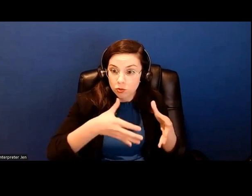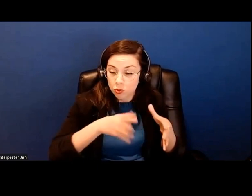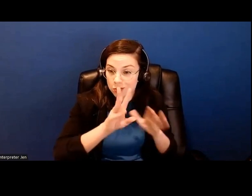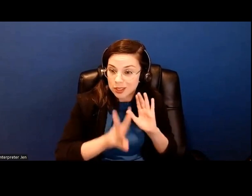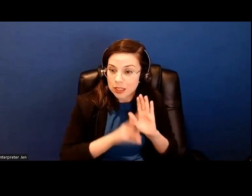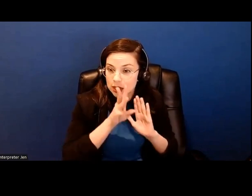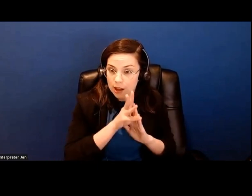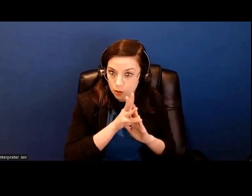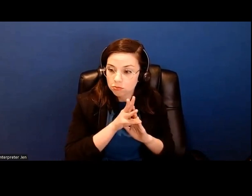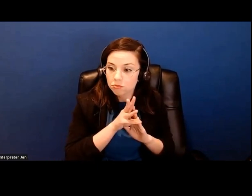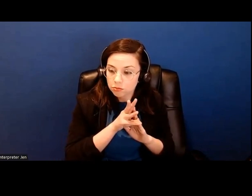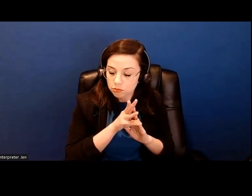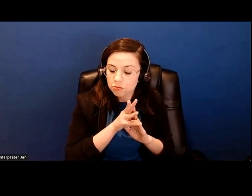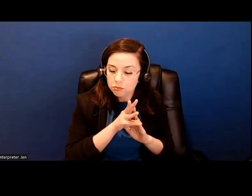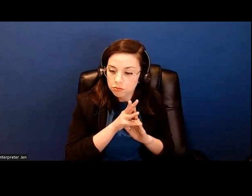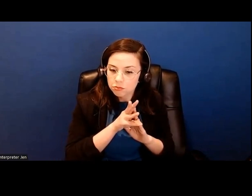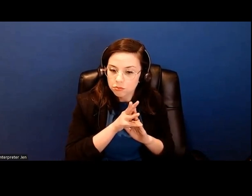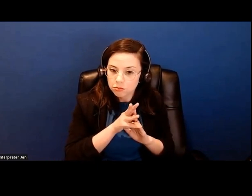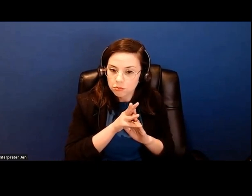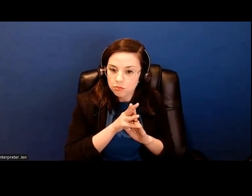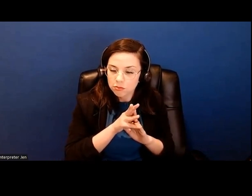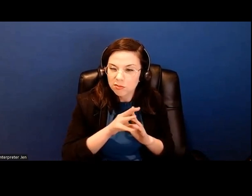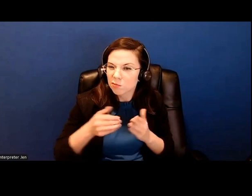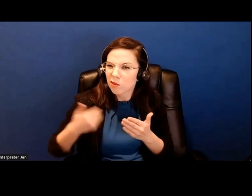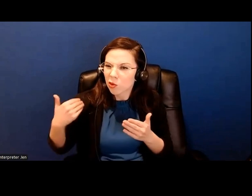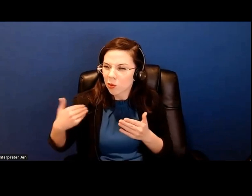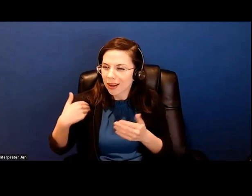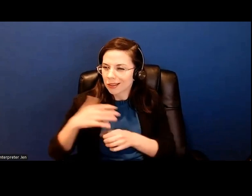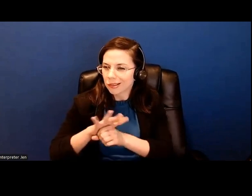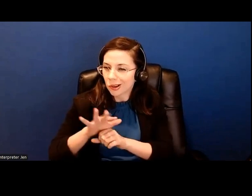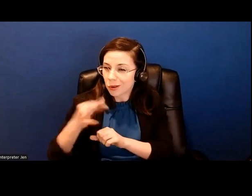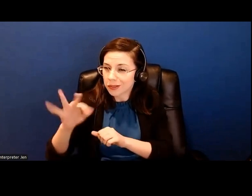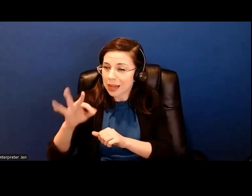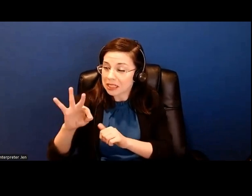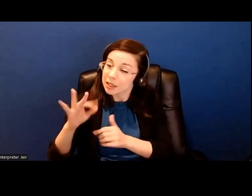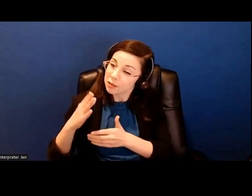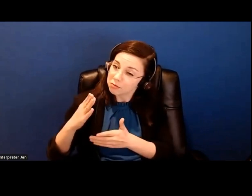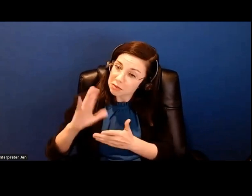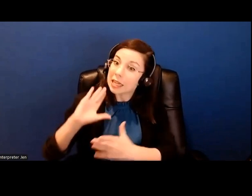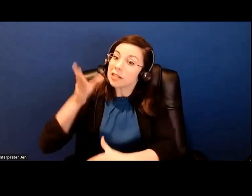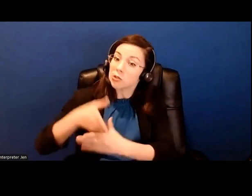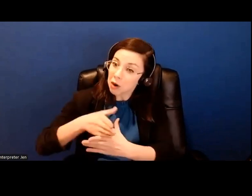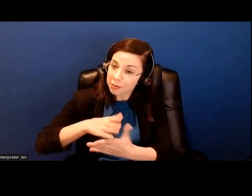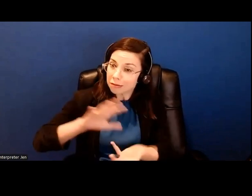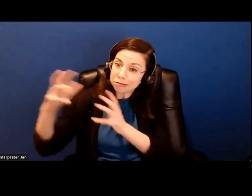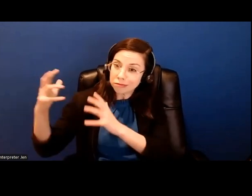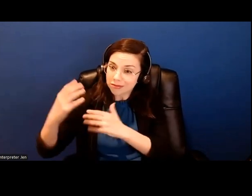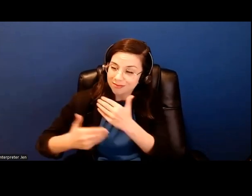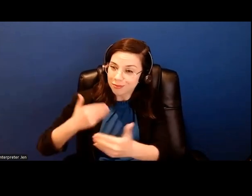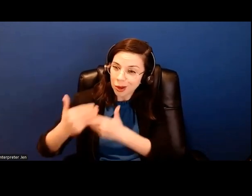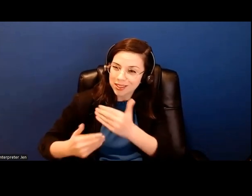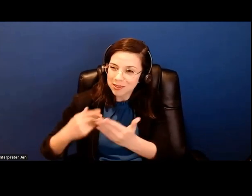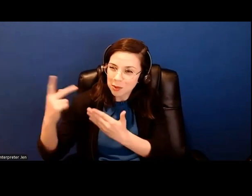we had done previously and are getting back to, COVID did a little interruption in the process and flow of our